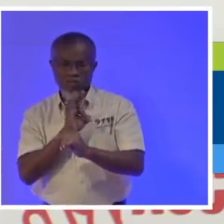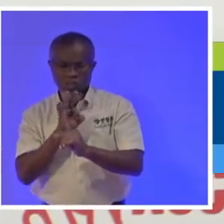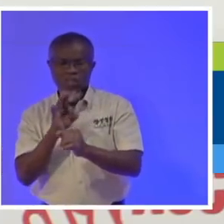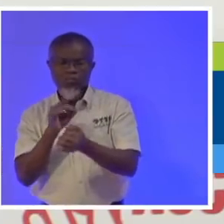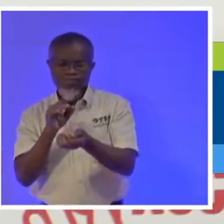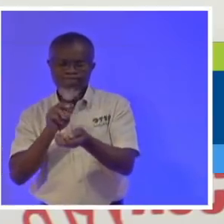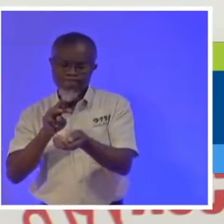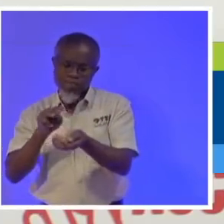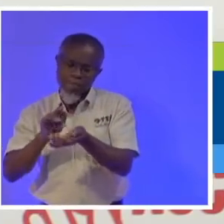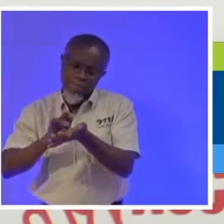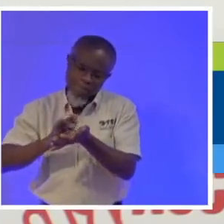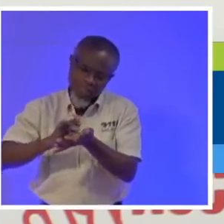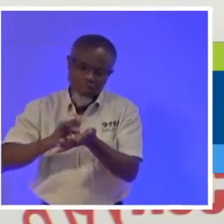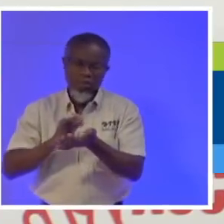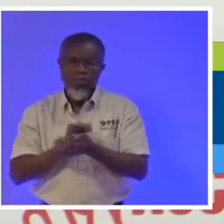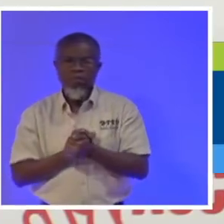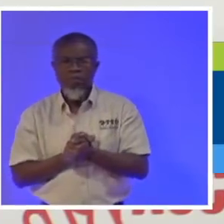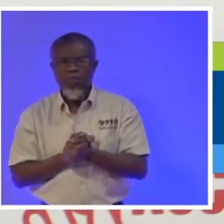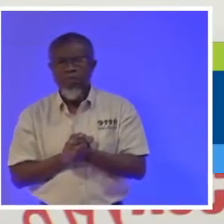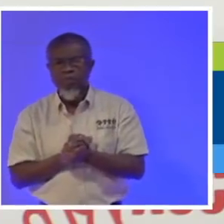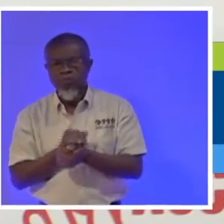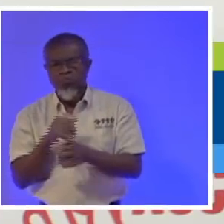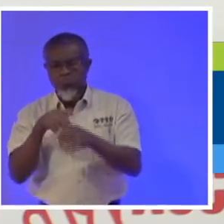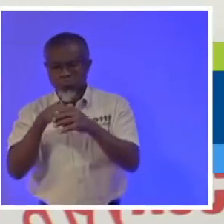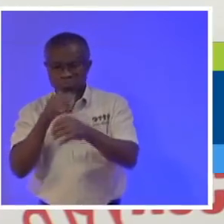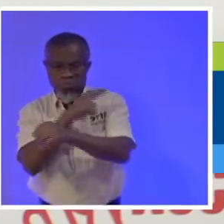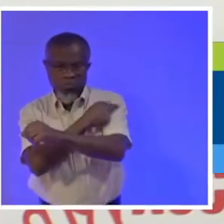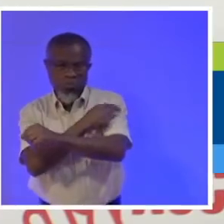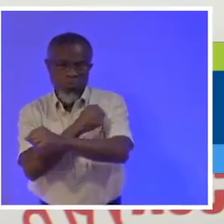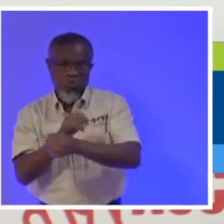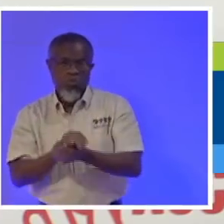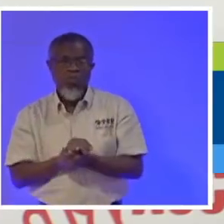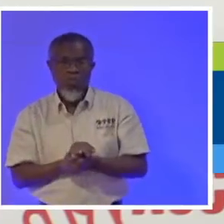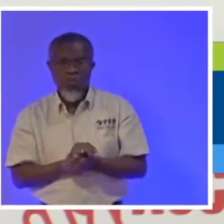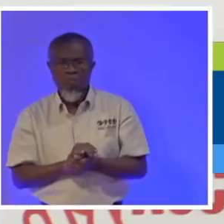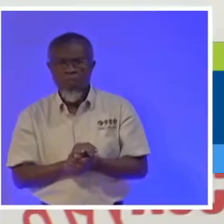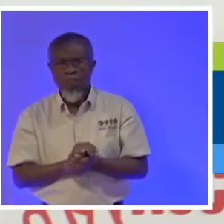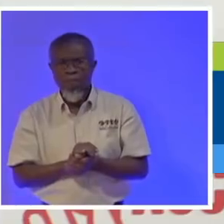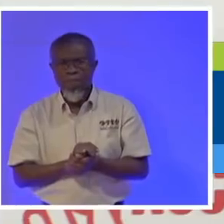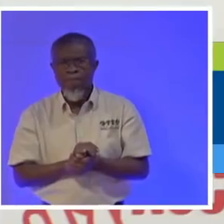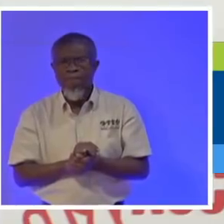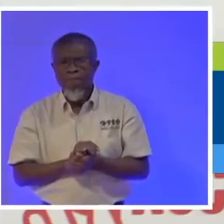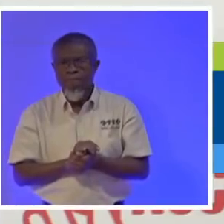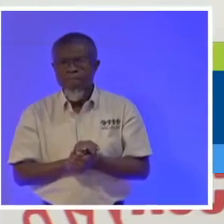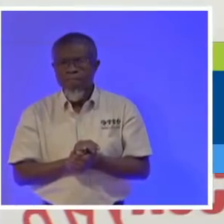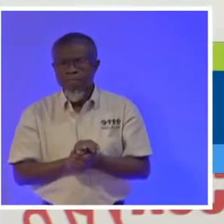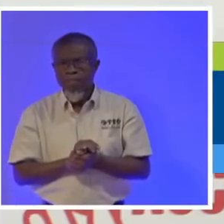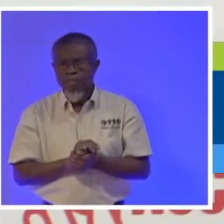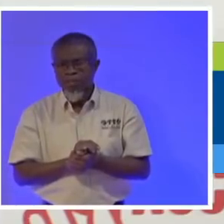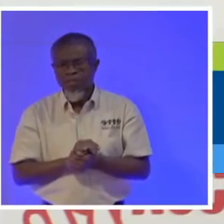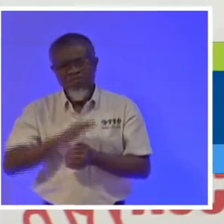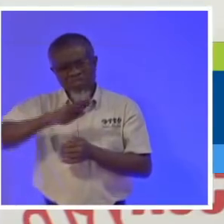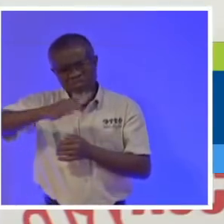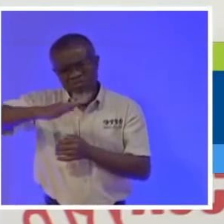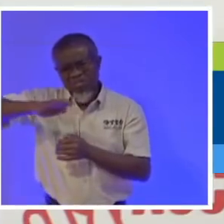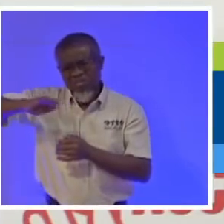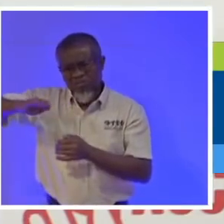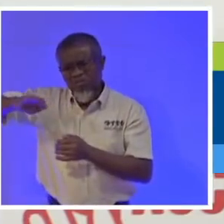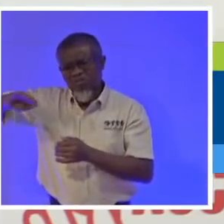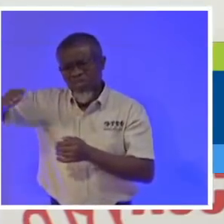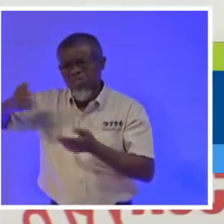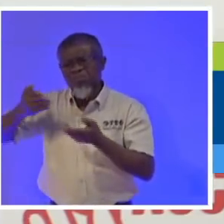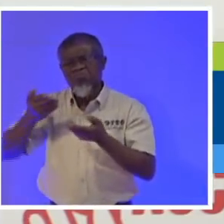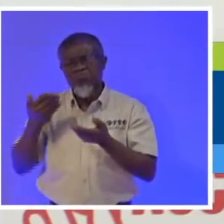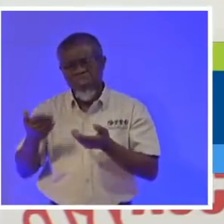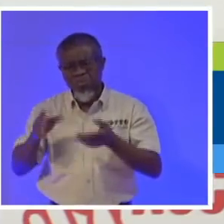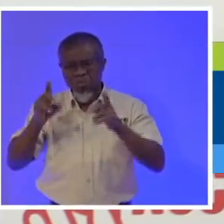interpreting that epidemiologic situation. Is the person symptomatic? Were they exposed, etc.? So there's a lot that is factored